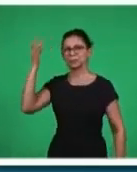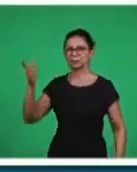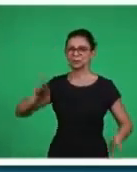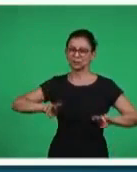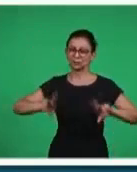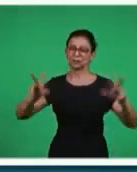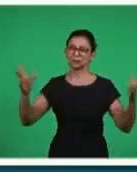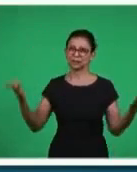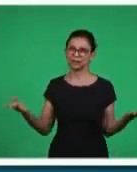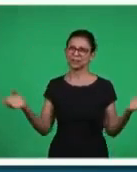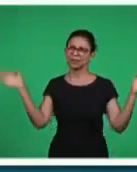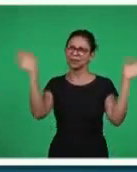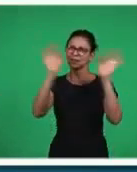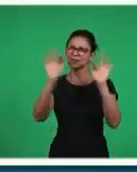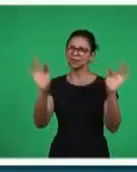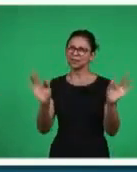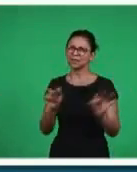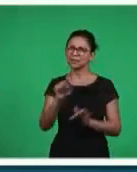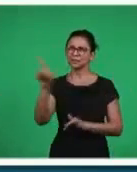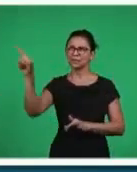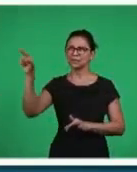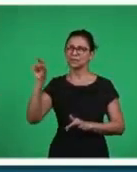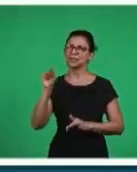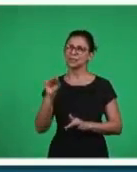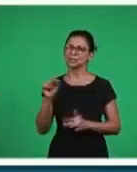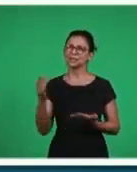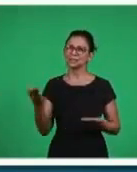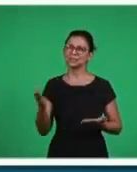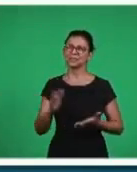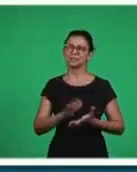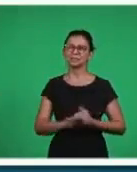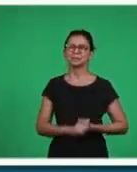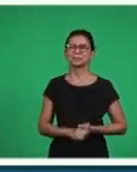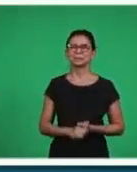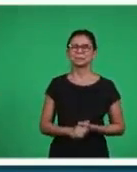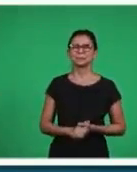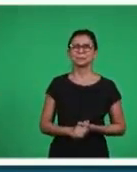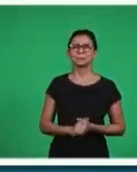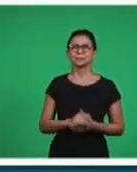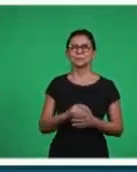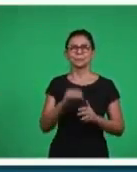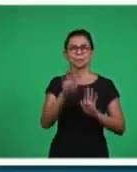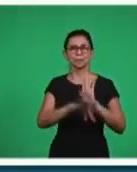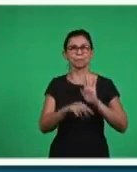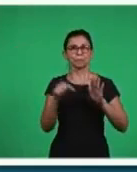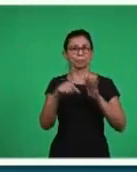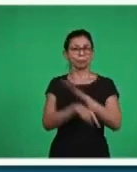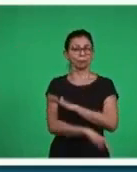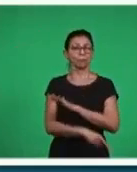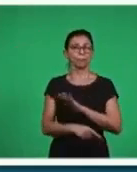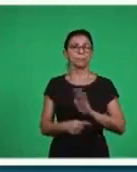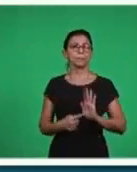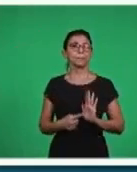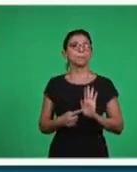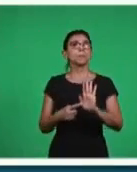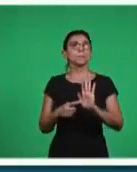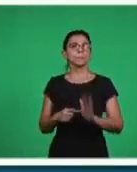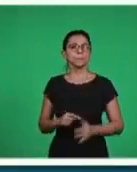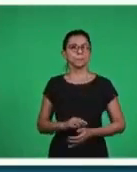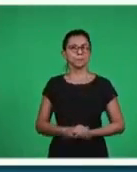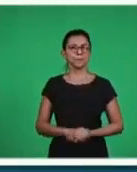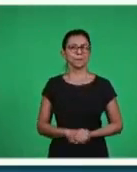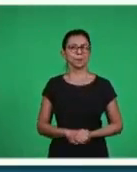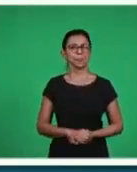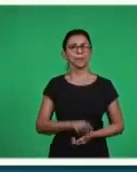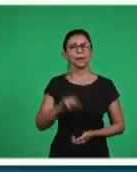and eating the bread that comes from heaven. Blessed is the one who eats the bread that comes from heaven. So this word is very deep, because